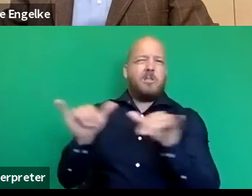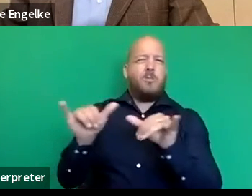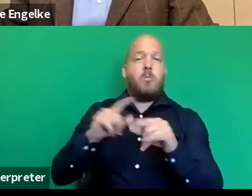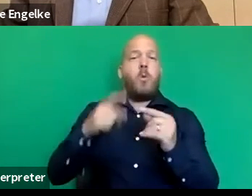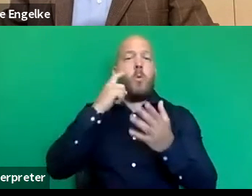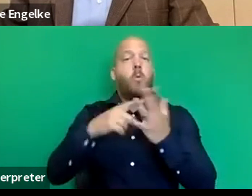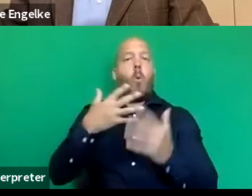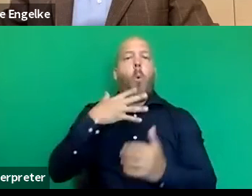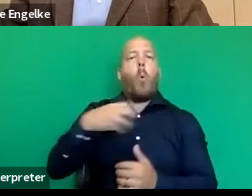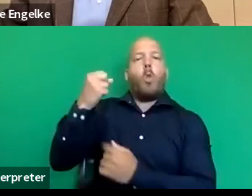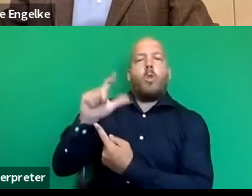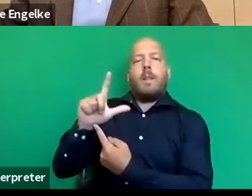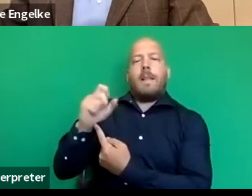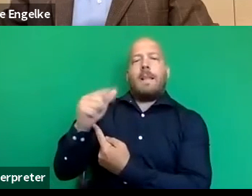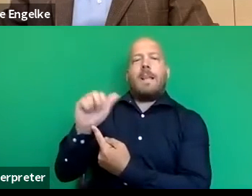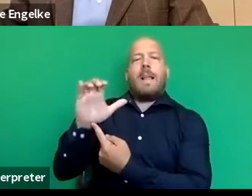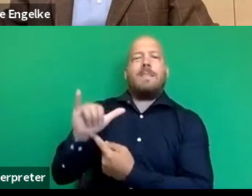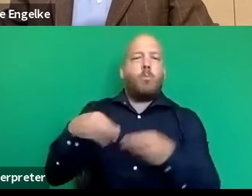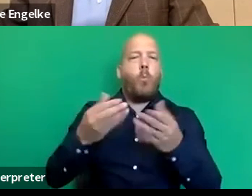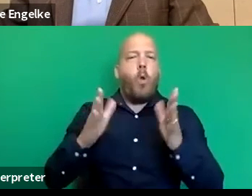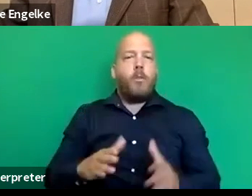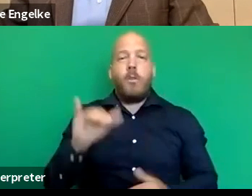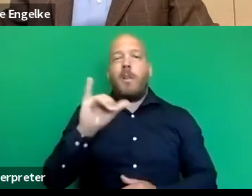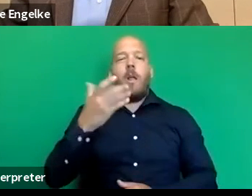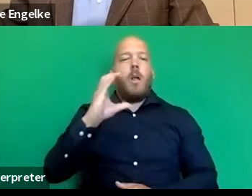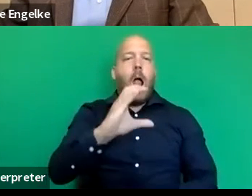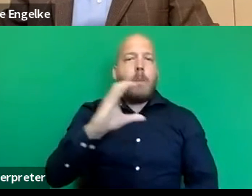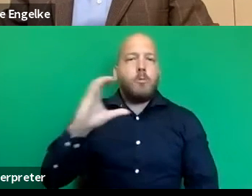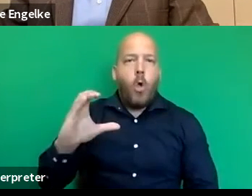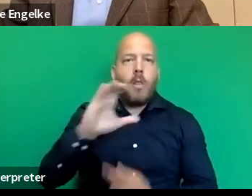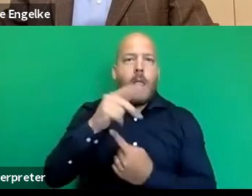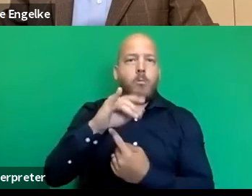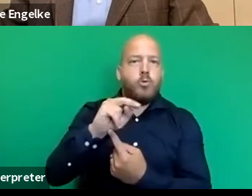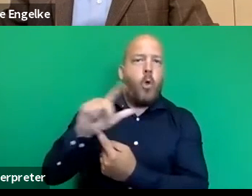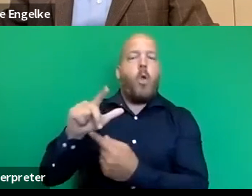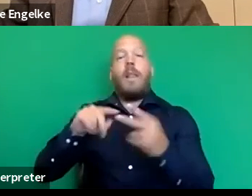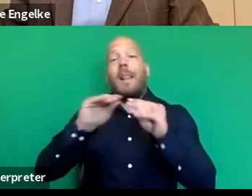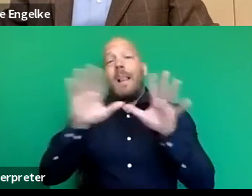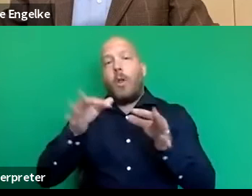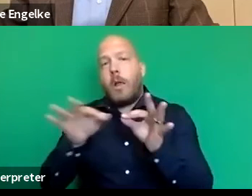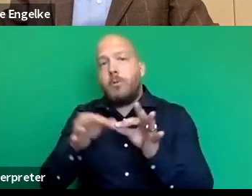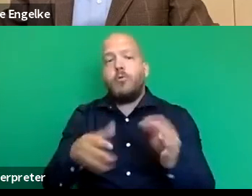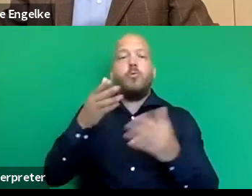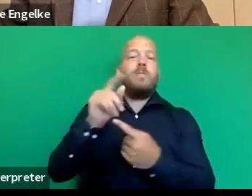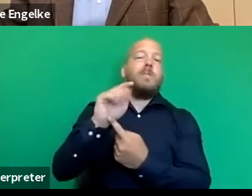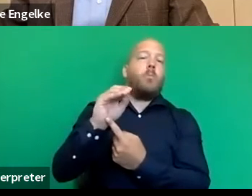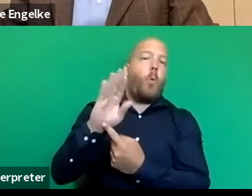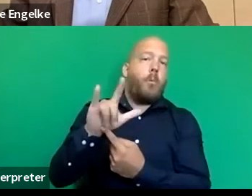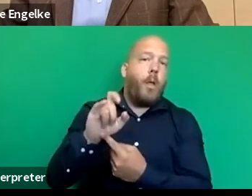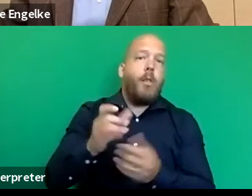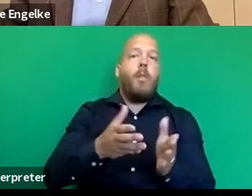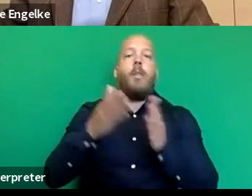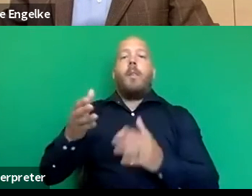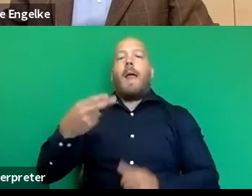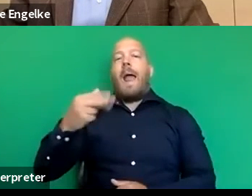Clear Captions, T-Mobile, and Hamilton. Obviously, not working at those companies, I can't say exactly how their technology